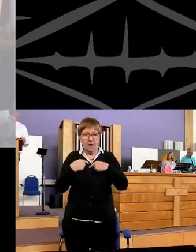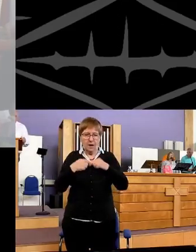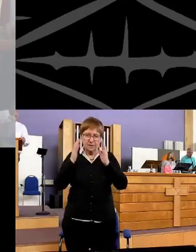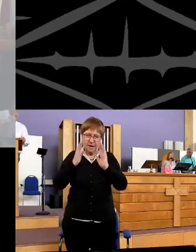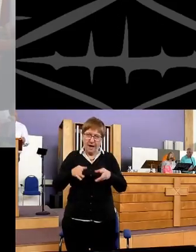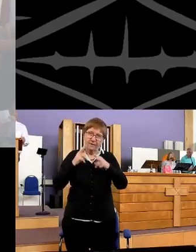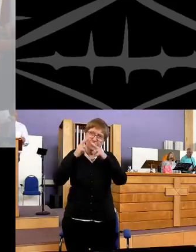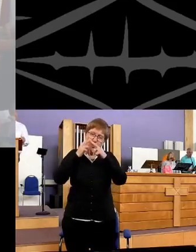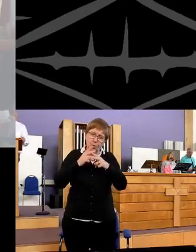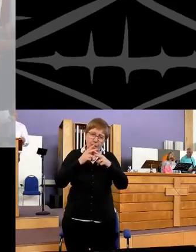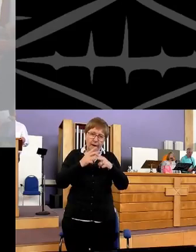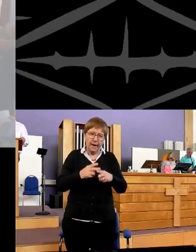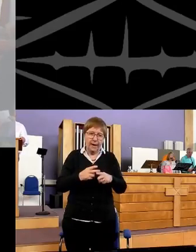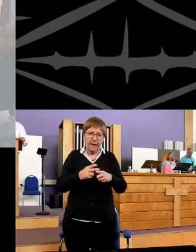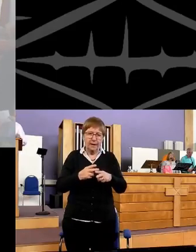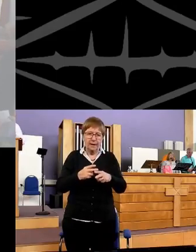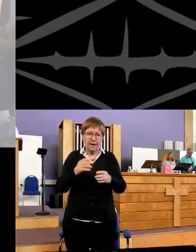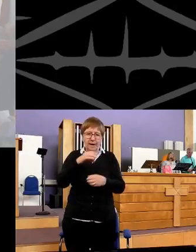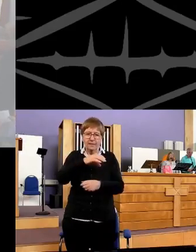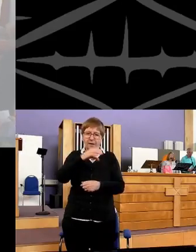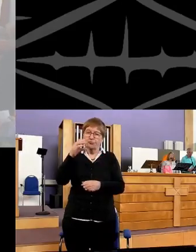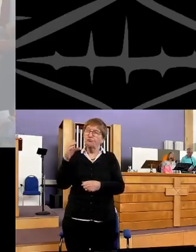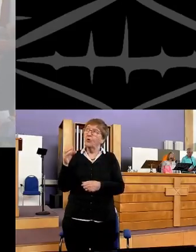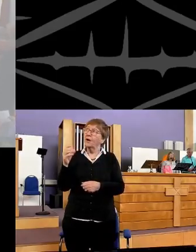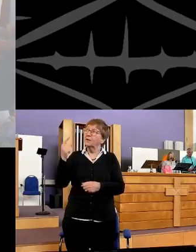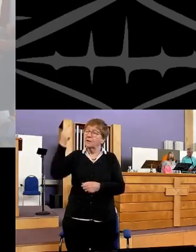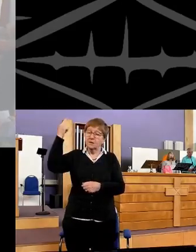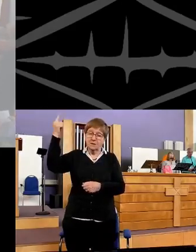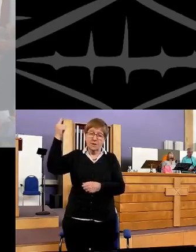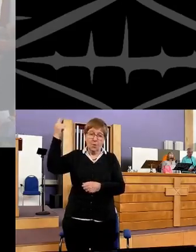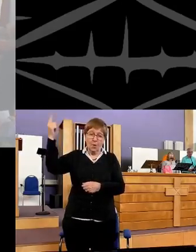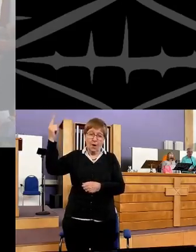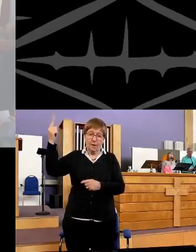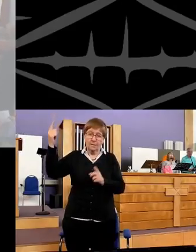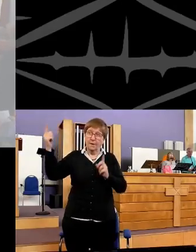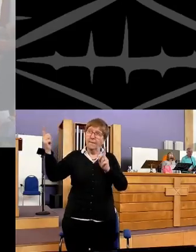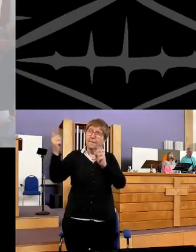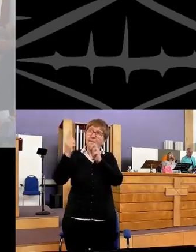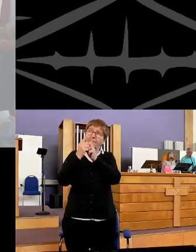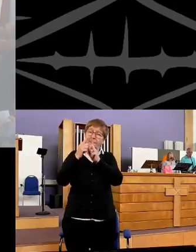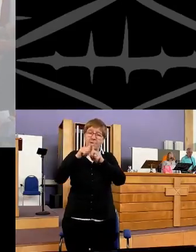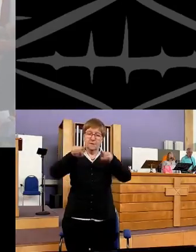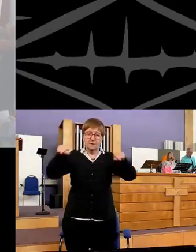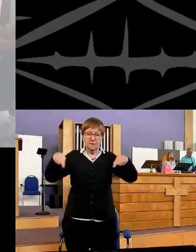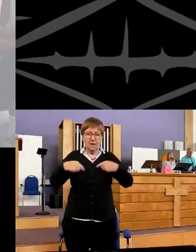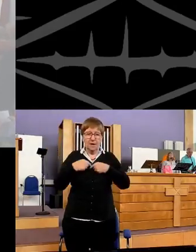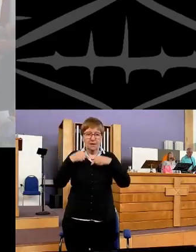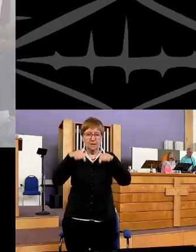Jesus.